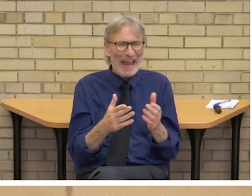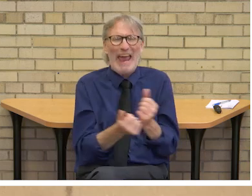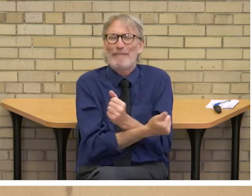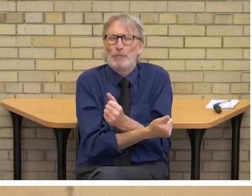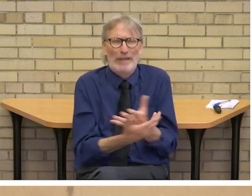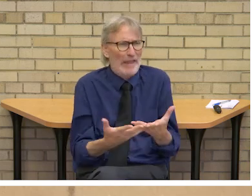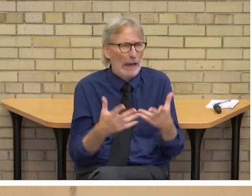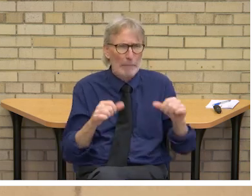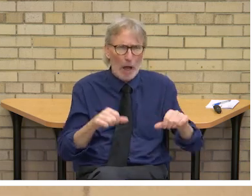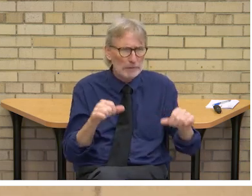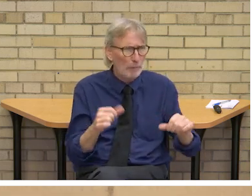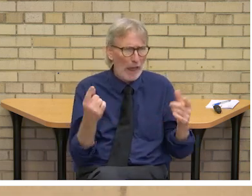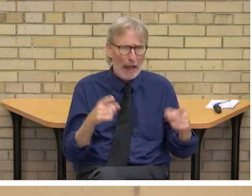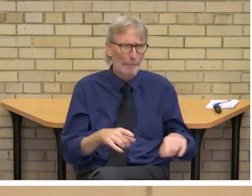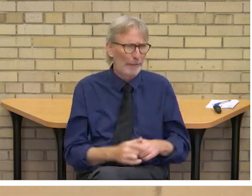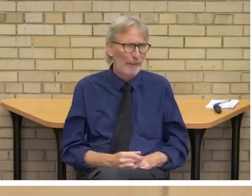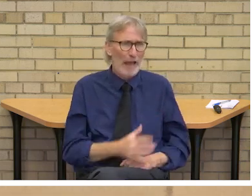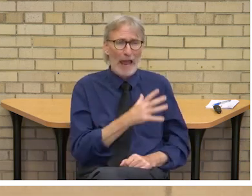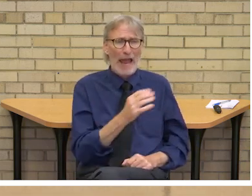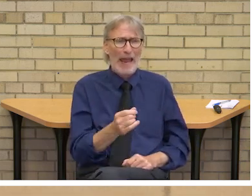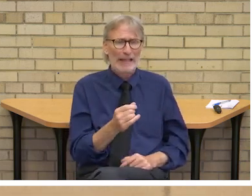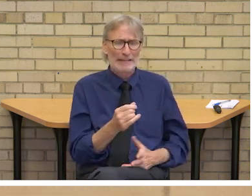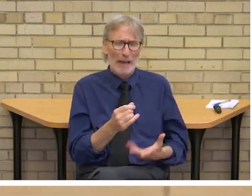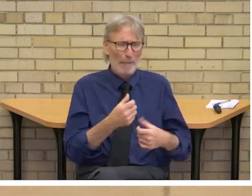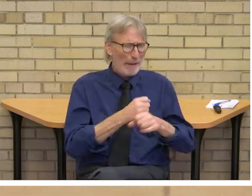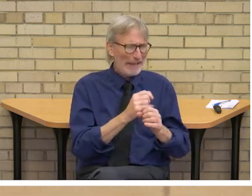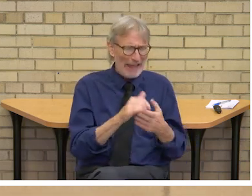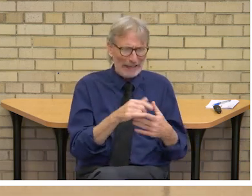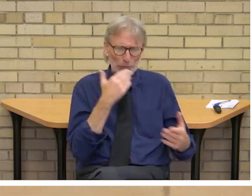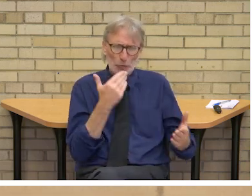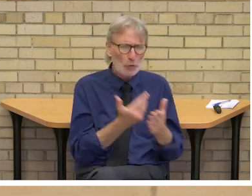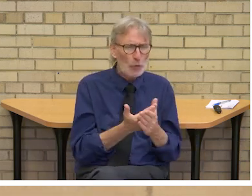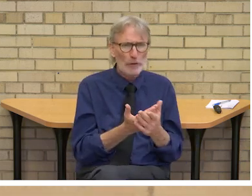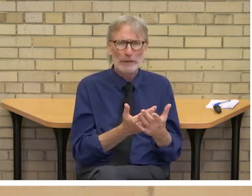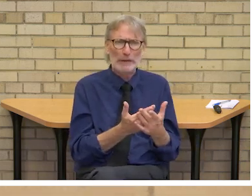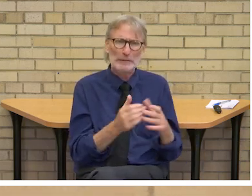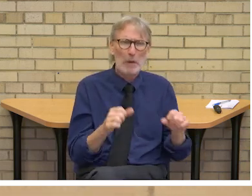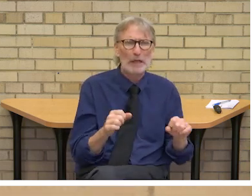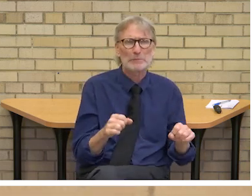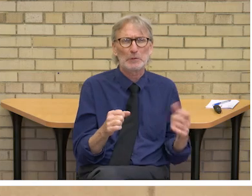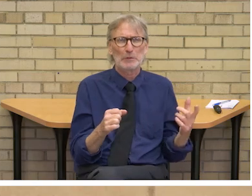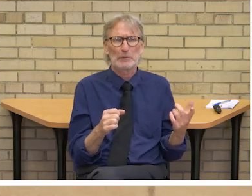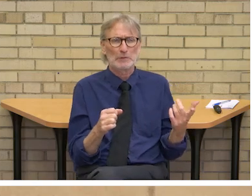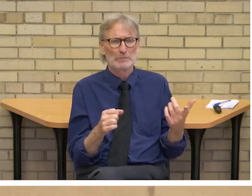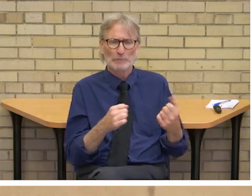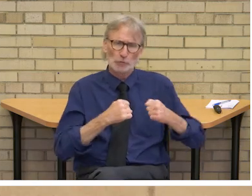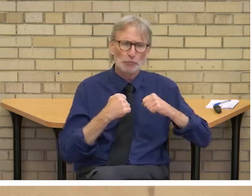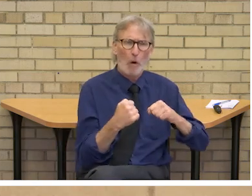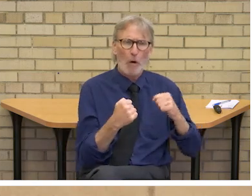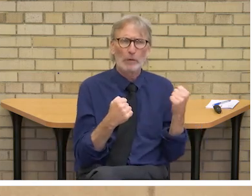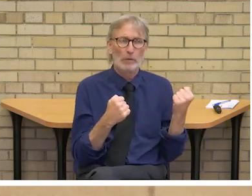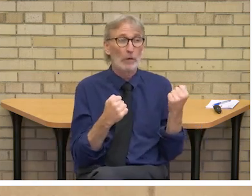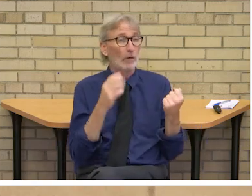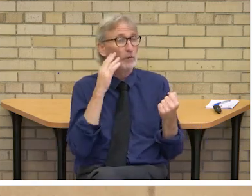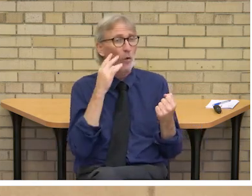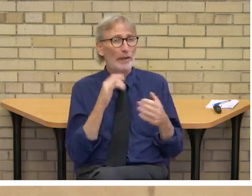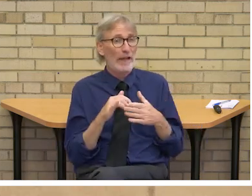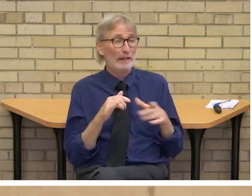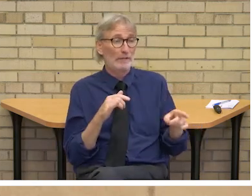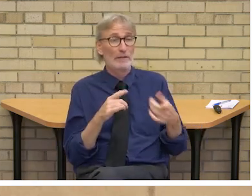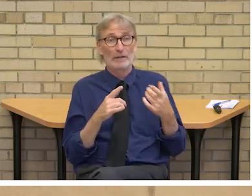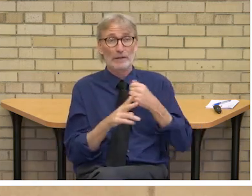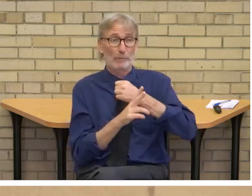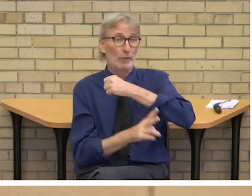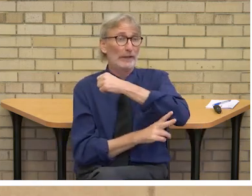contingency and to build in as much value as we can to the structure, knowing that the structure, as was mentioned